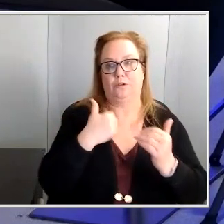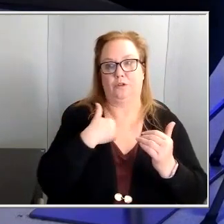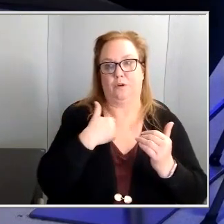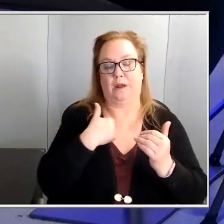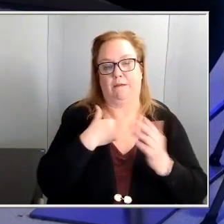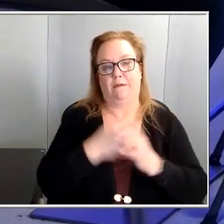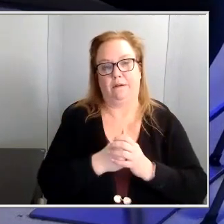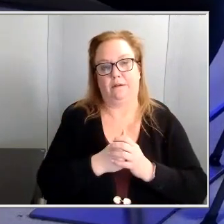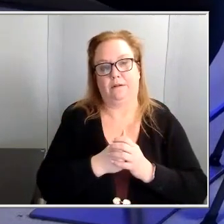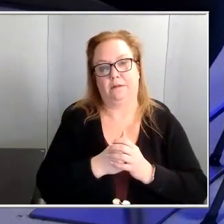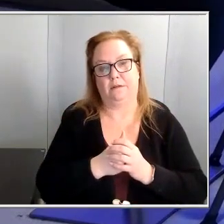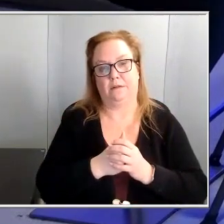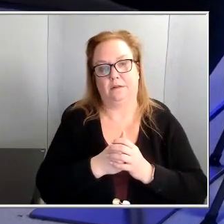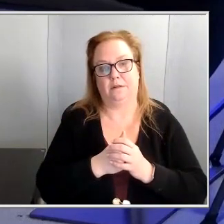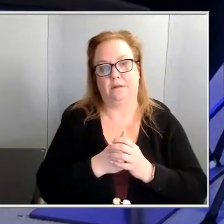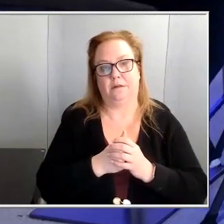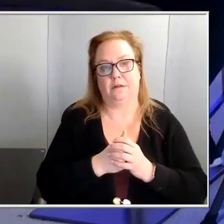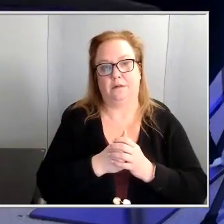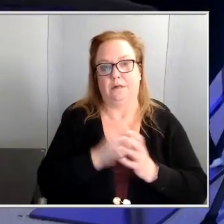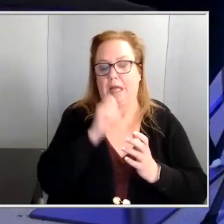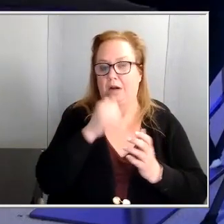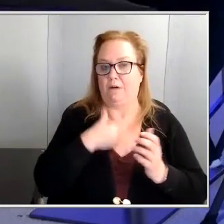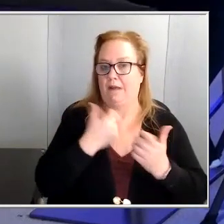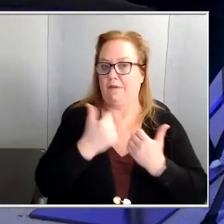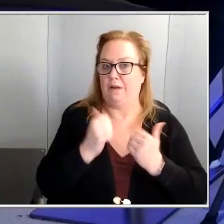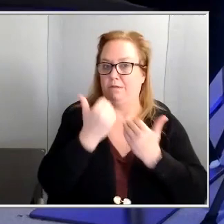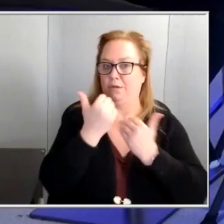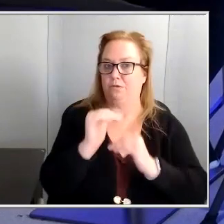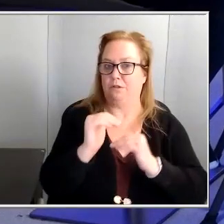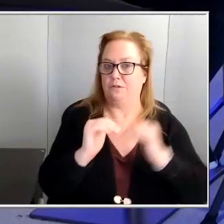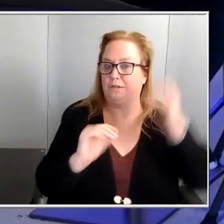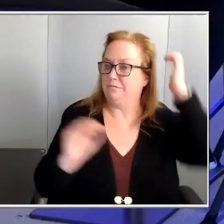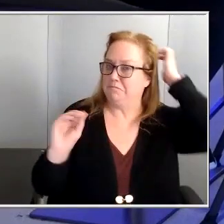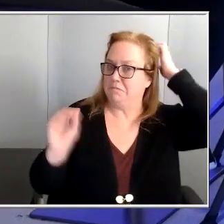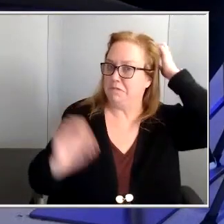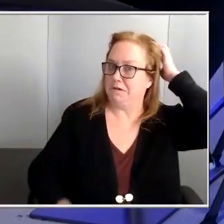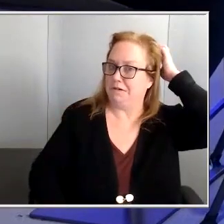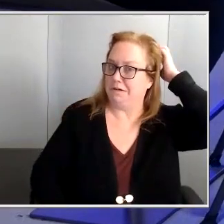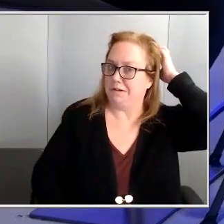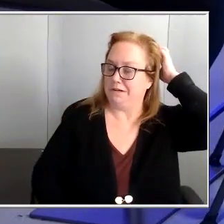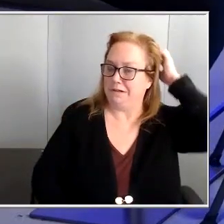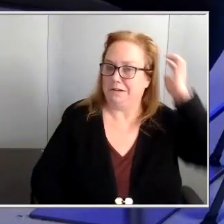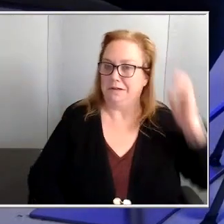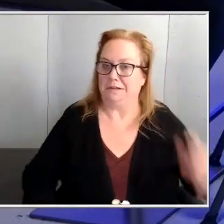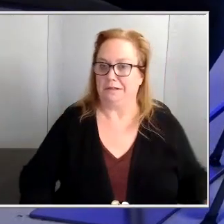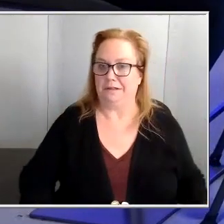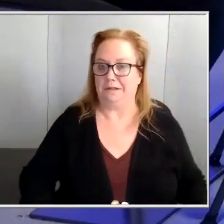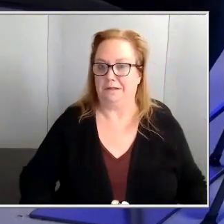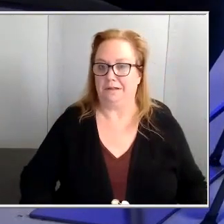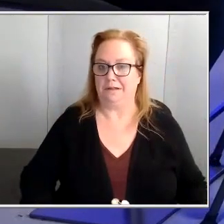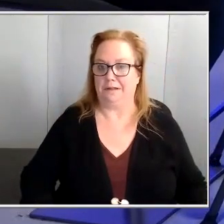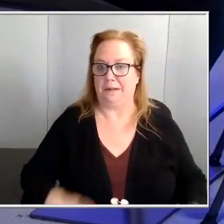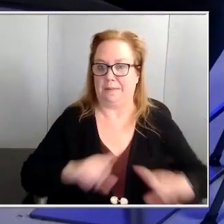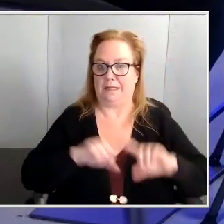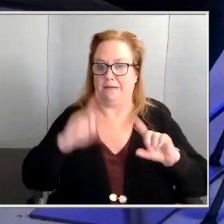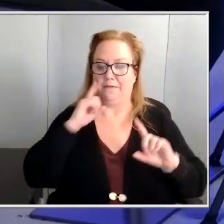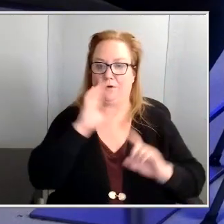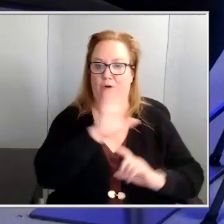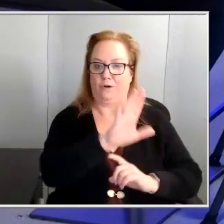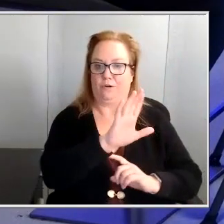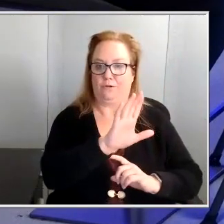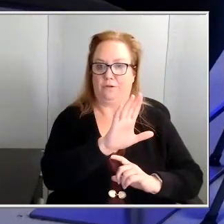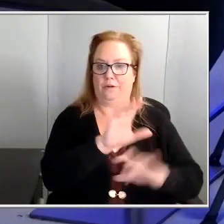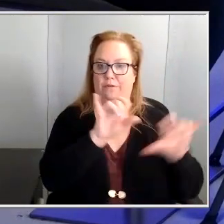life? I don't think I have any. That's awesome. And it would be a lot different for her if she had